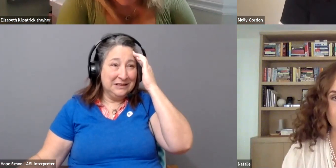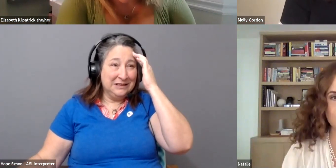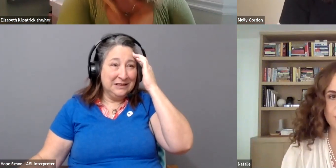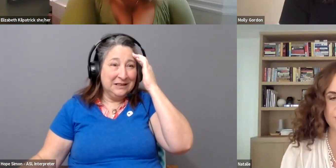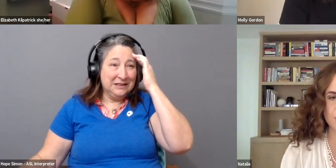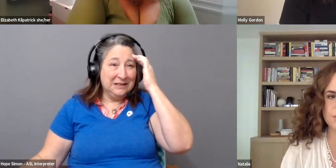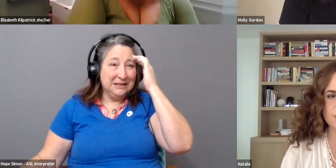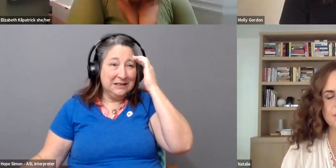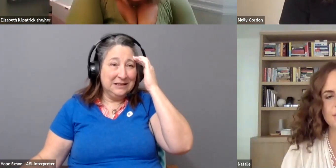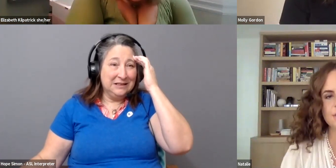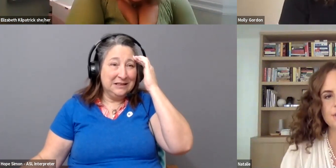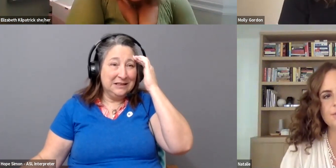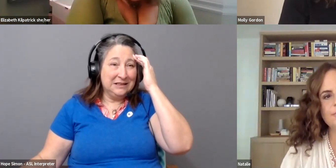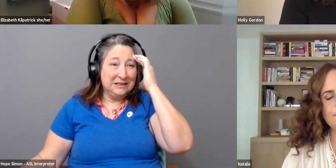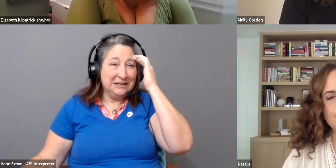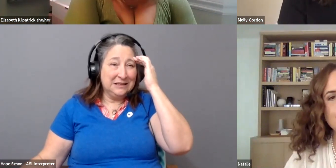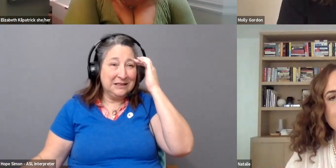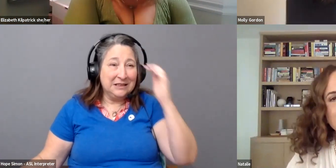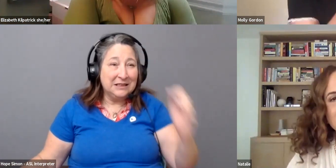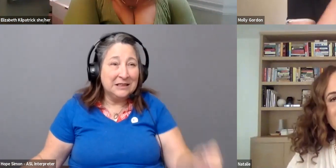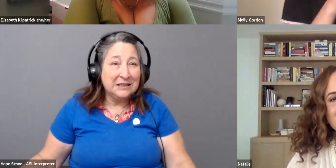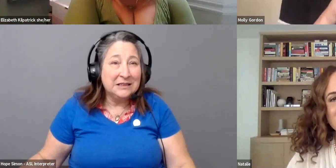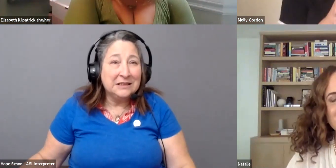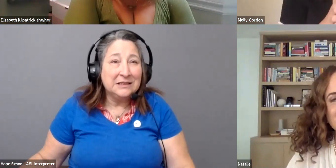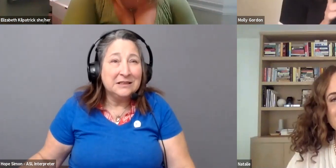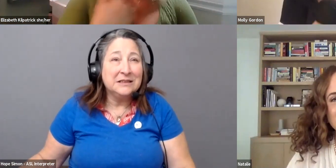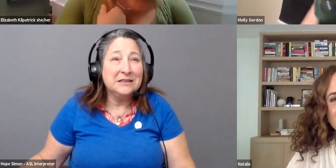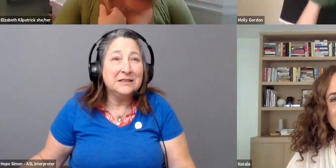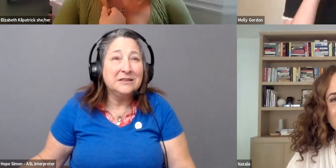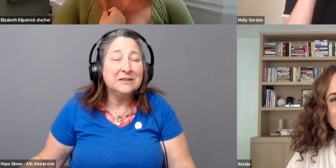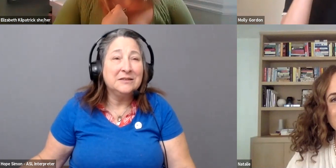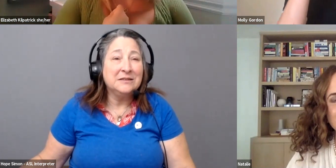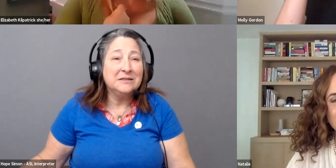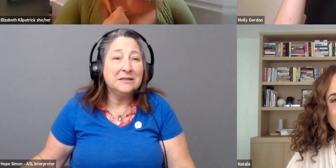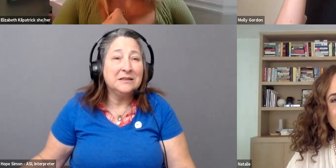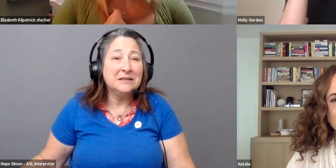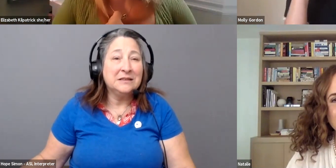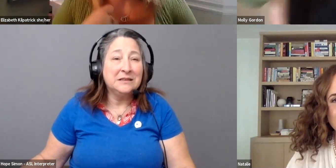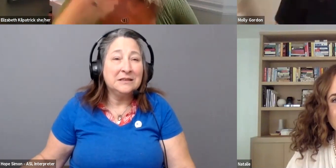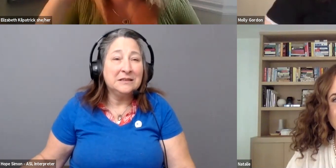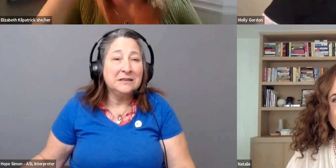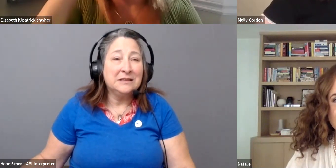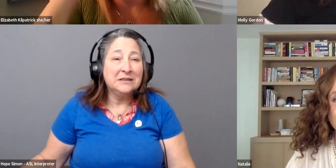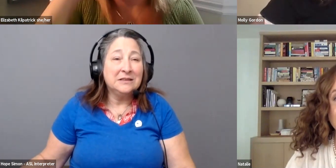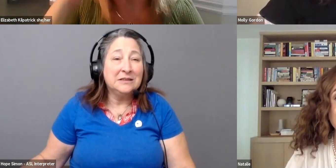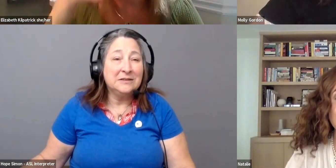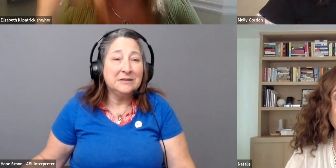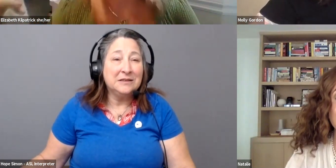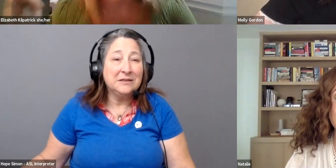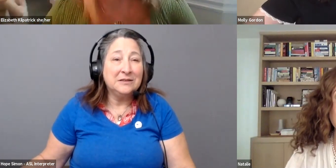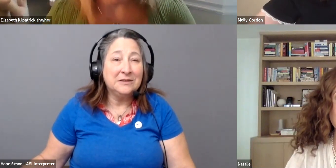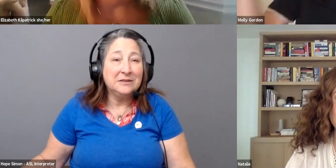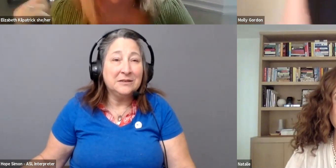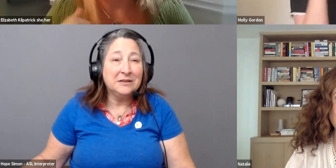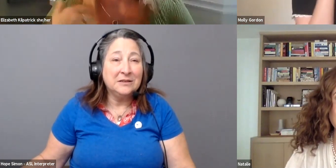you go. You're very involved. But one of the things that I really loved about it is that I'm someone who's twice as old as the characters who were in that film, and